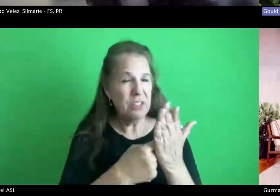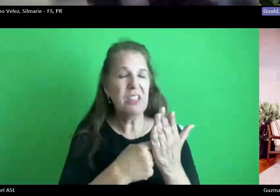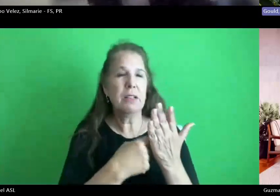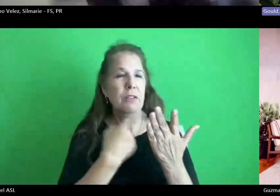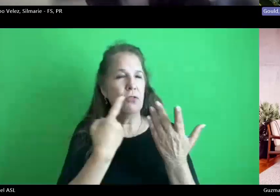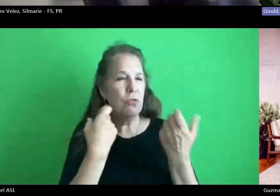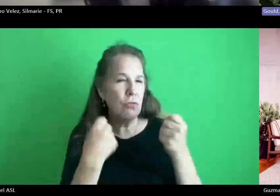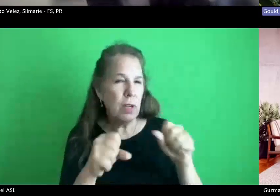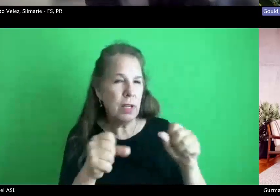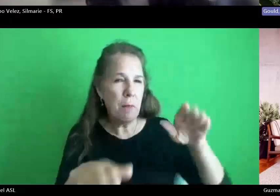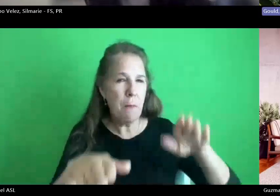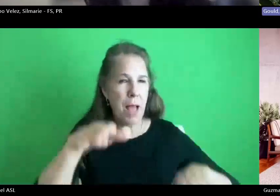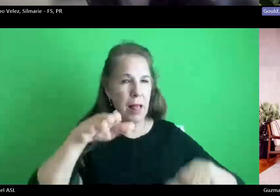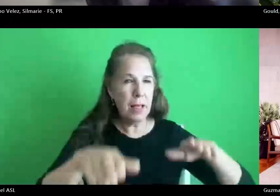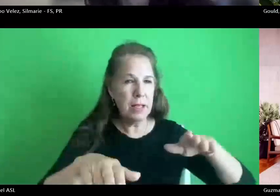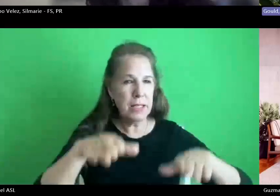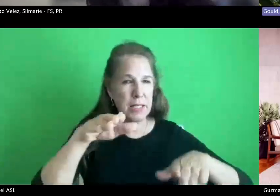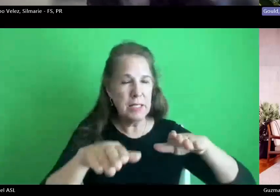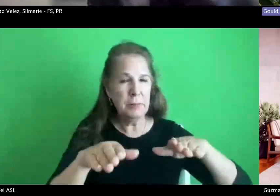balance